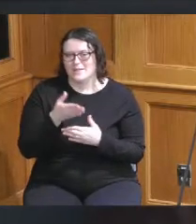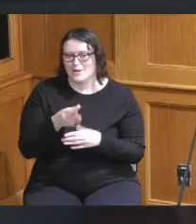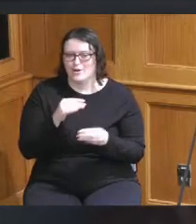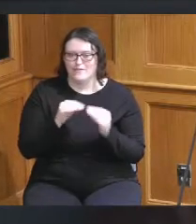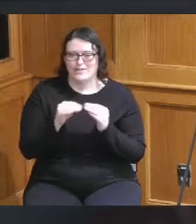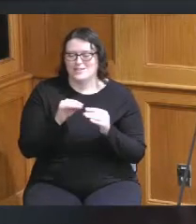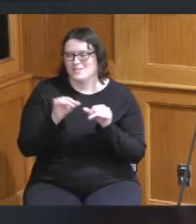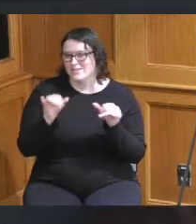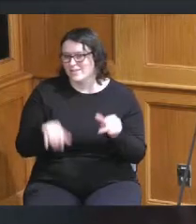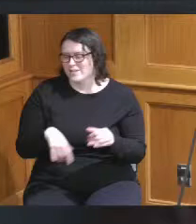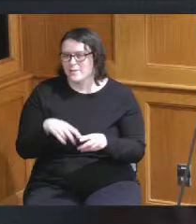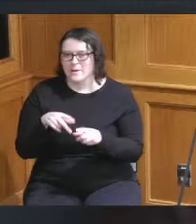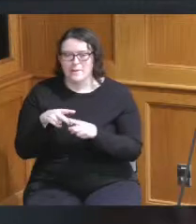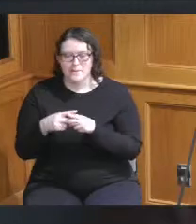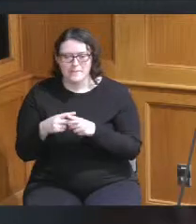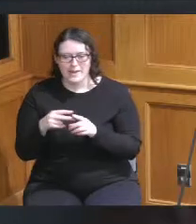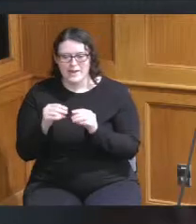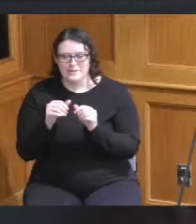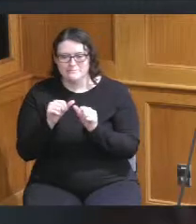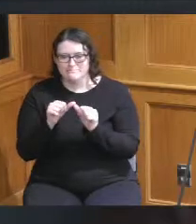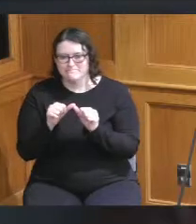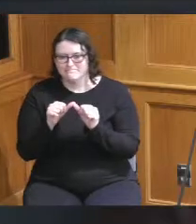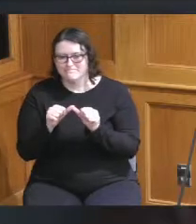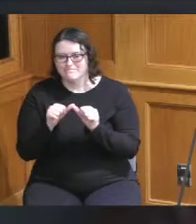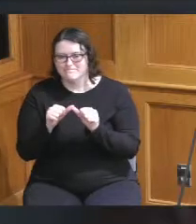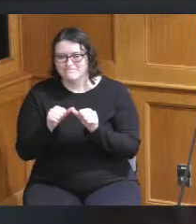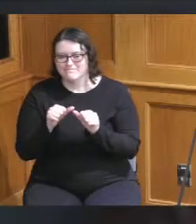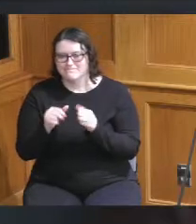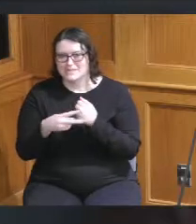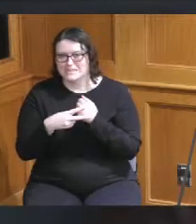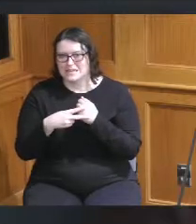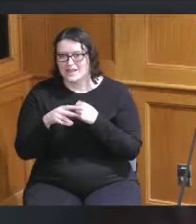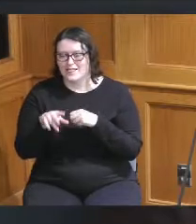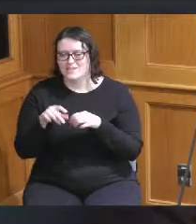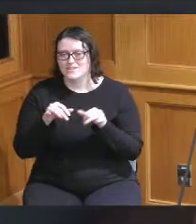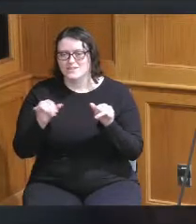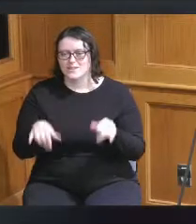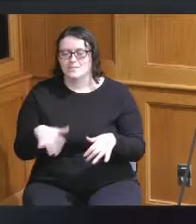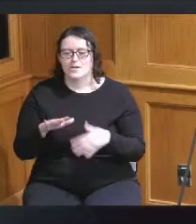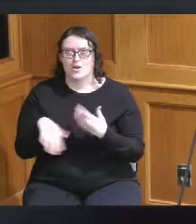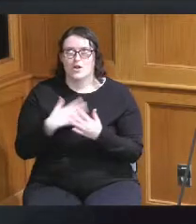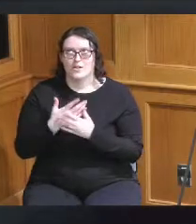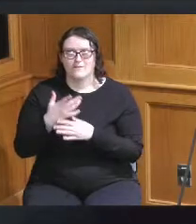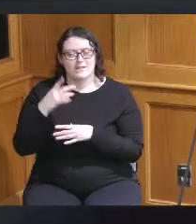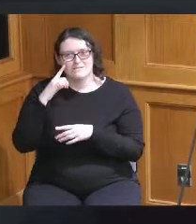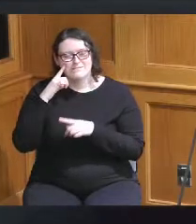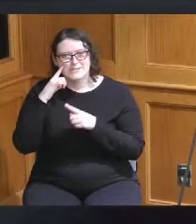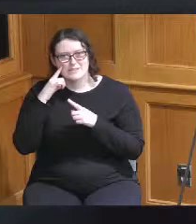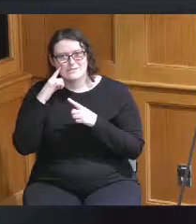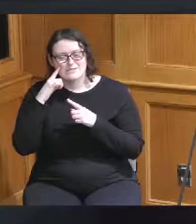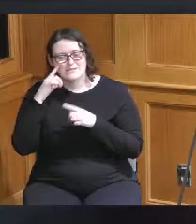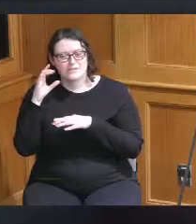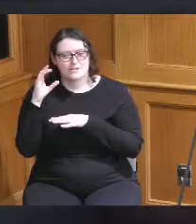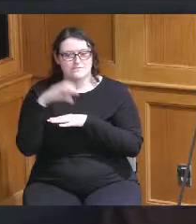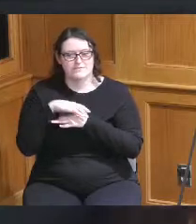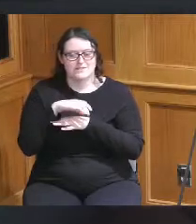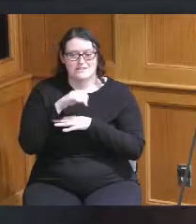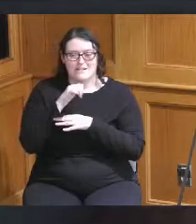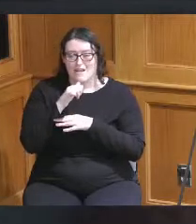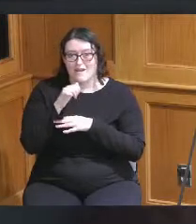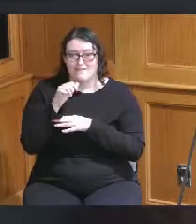system and maintaining the system, and all the consent decree pressures that we have, a la the federal government through an